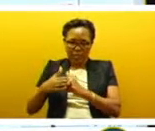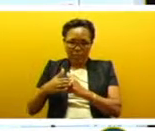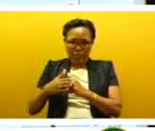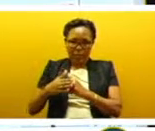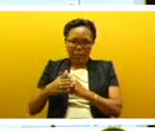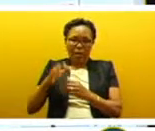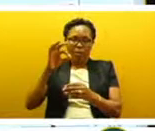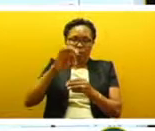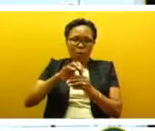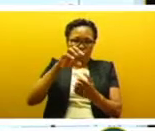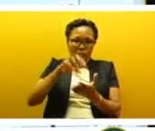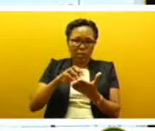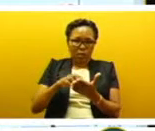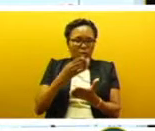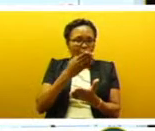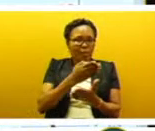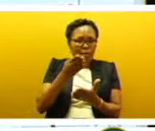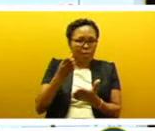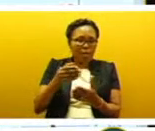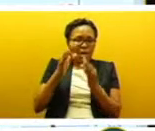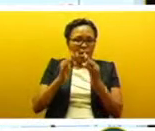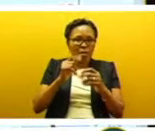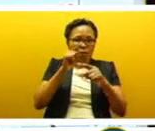polling stations. If you divide